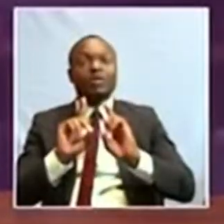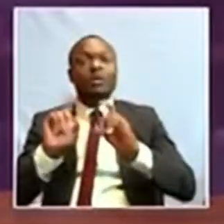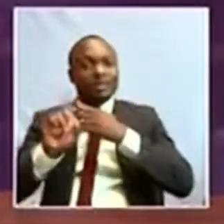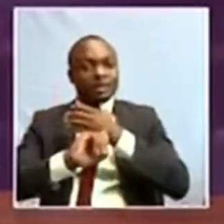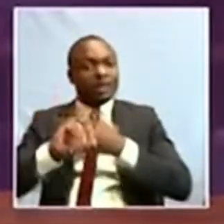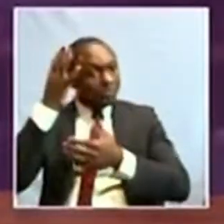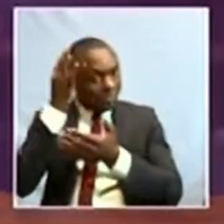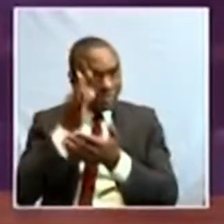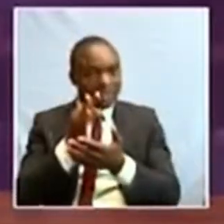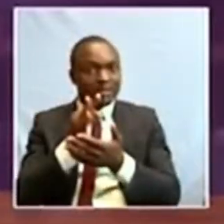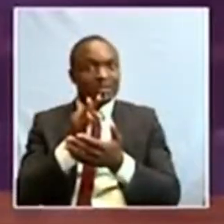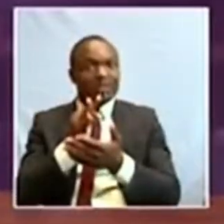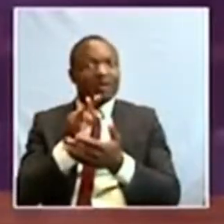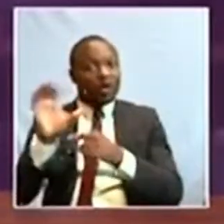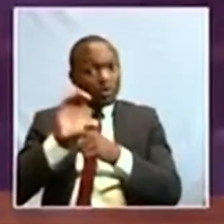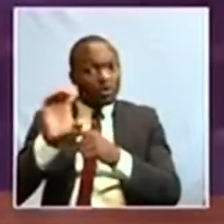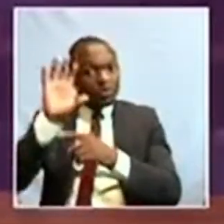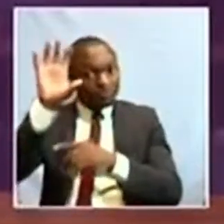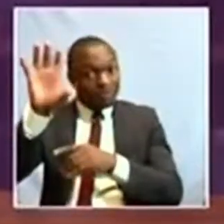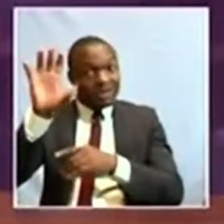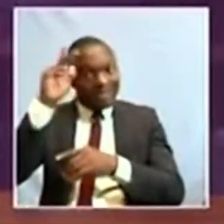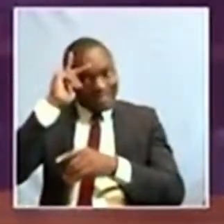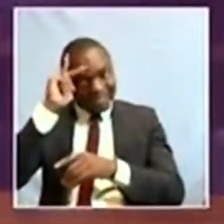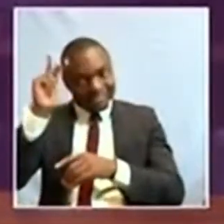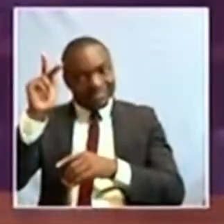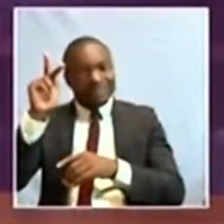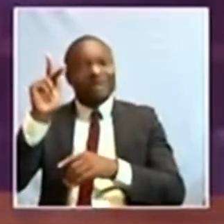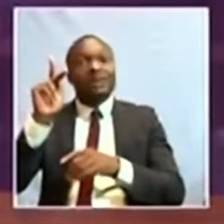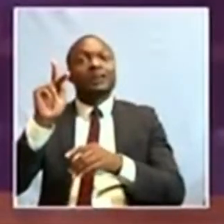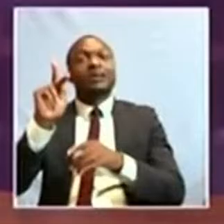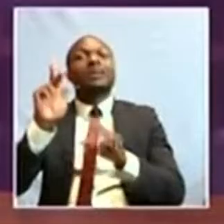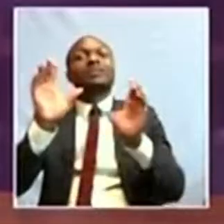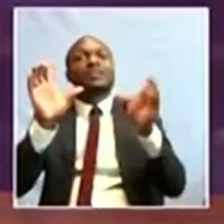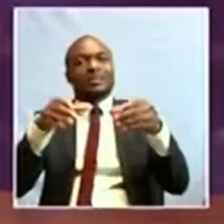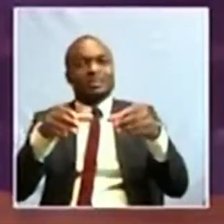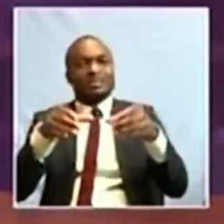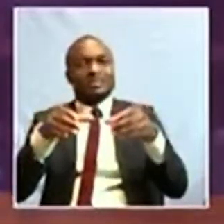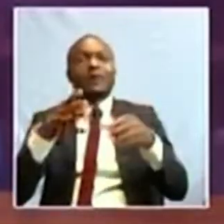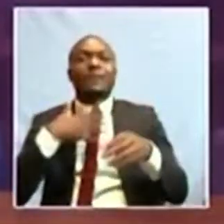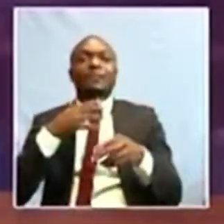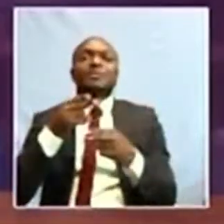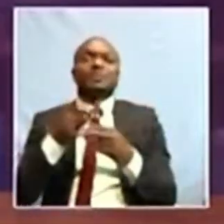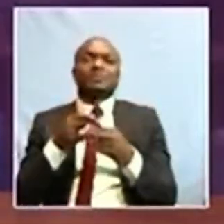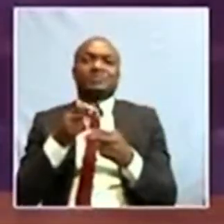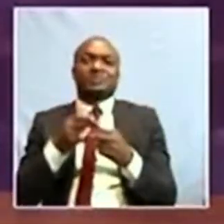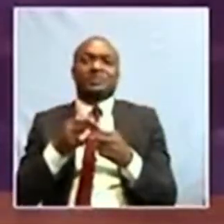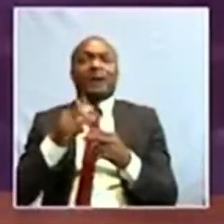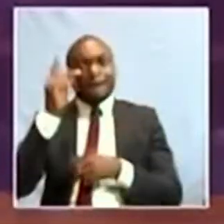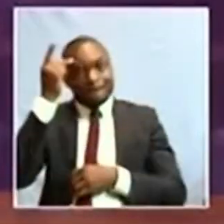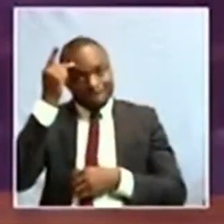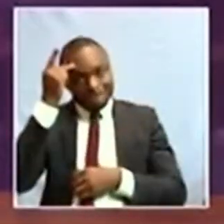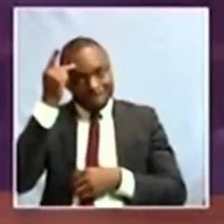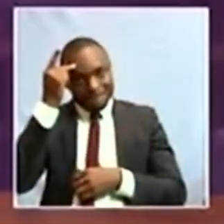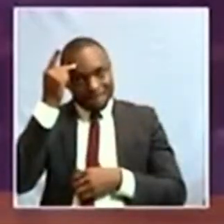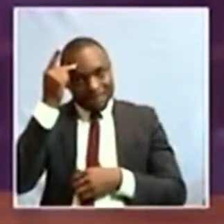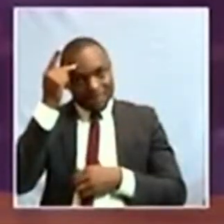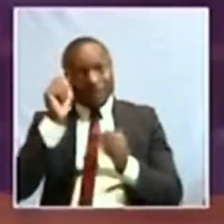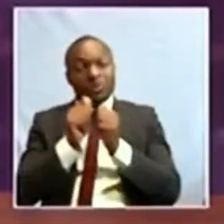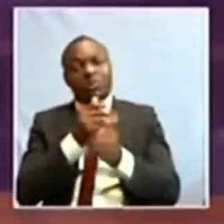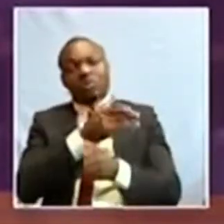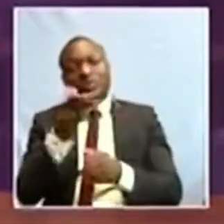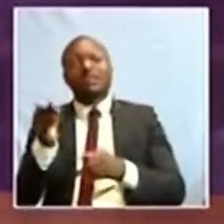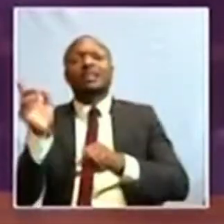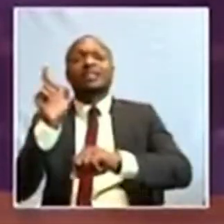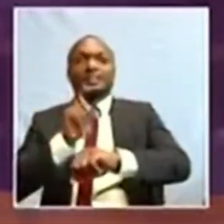clerk from the Copper Belt and Kitwe City Council, to be precise. My name is Paul Sentin. I've stayed with you until the